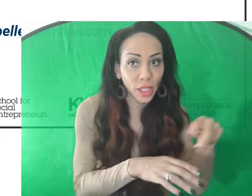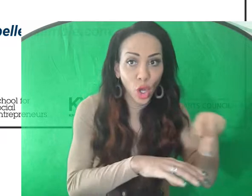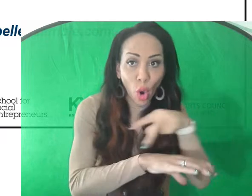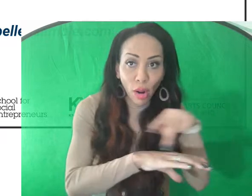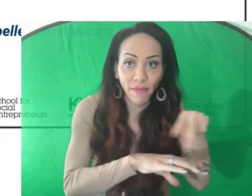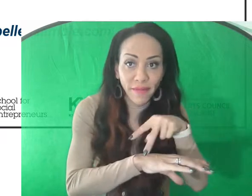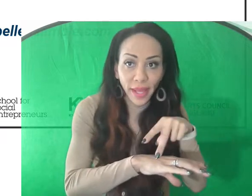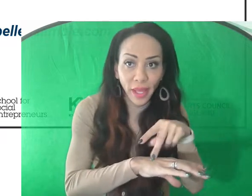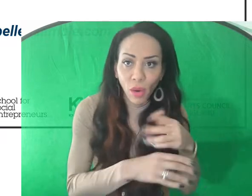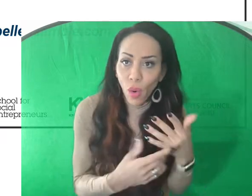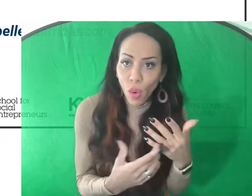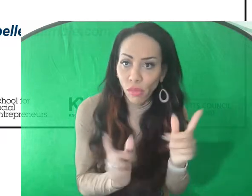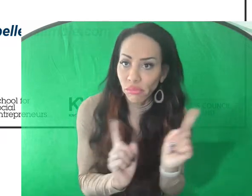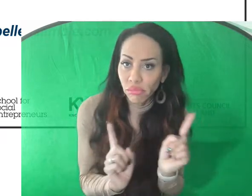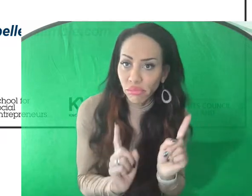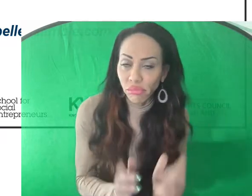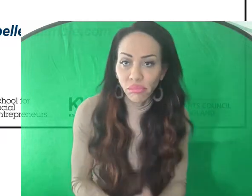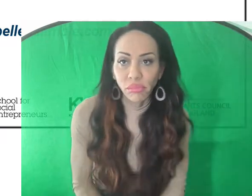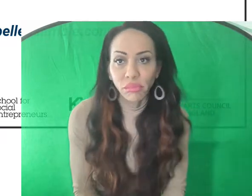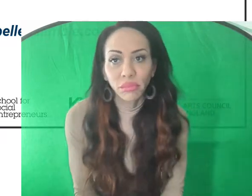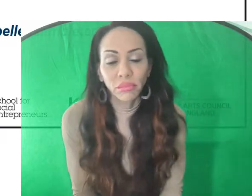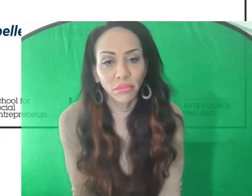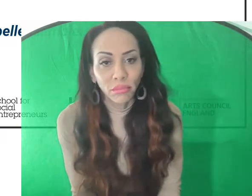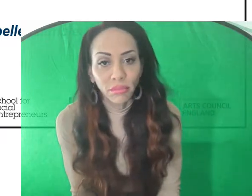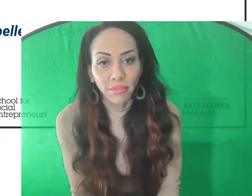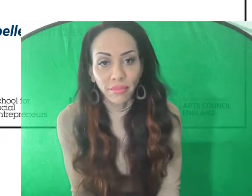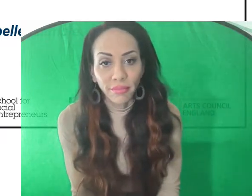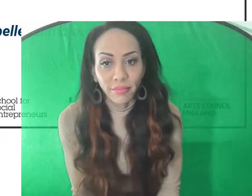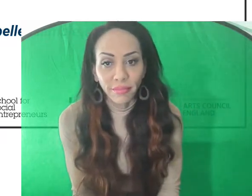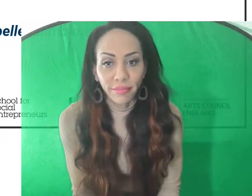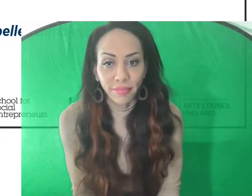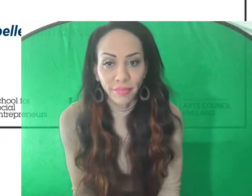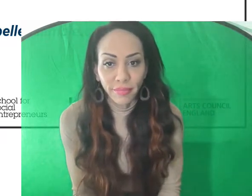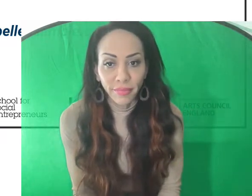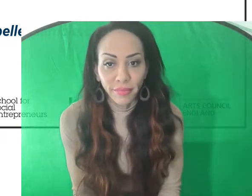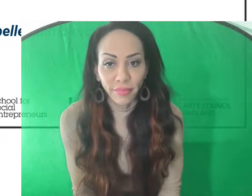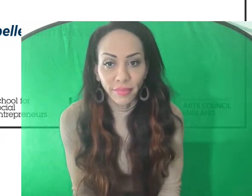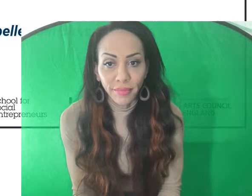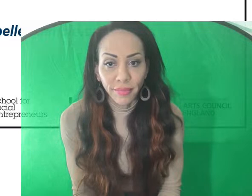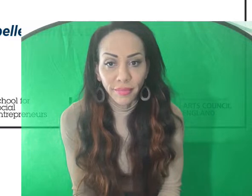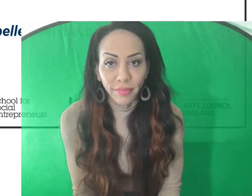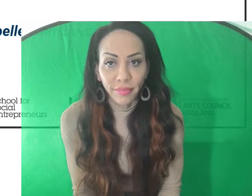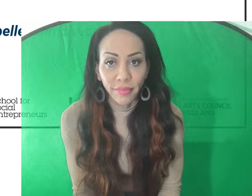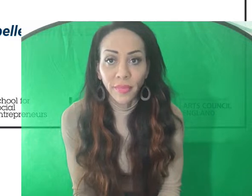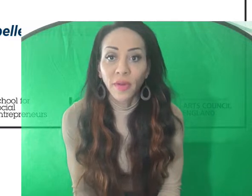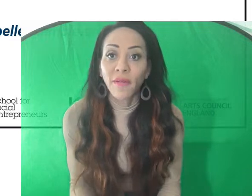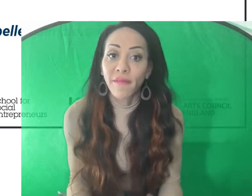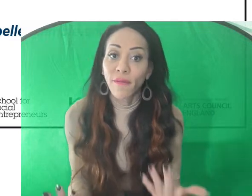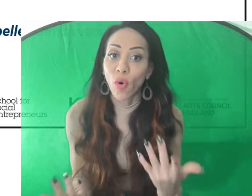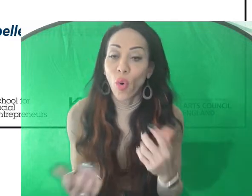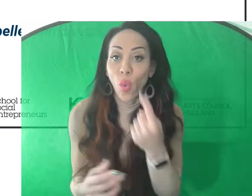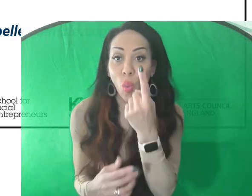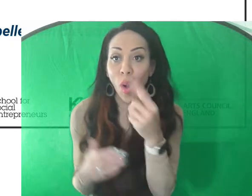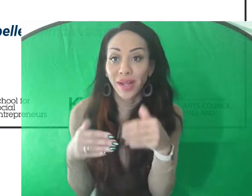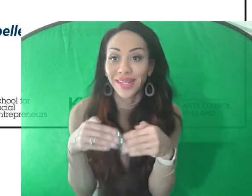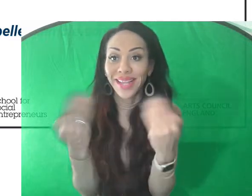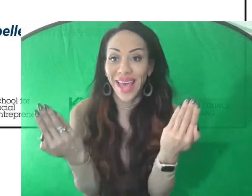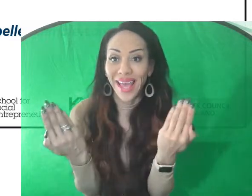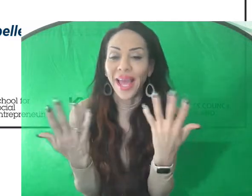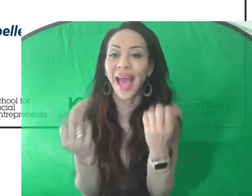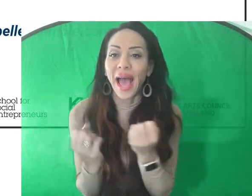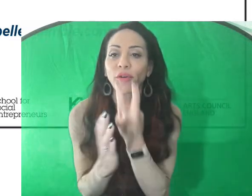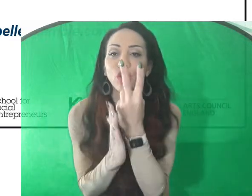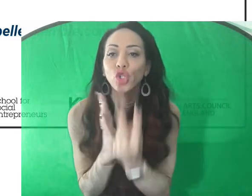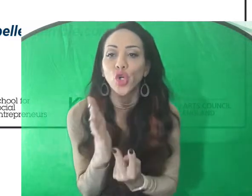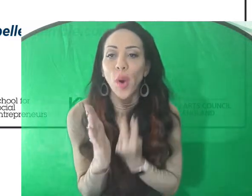Yes. So, so say if we're doing like well, actually for the one day, we spend about 2 hours, and actually